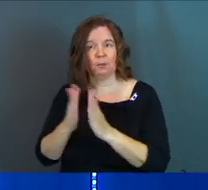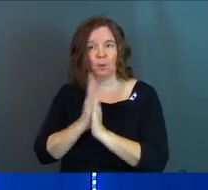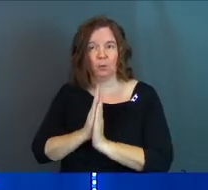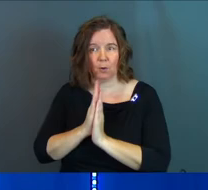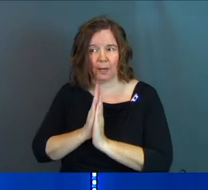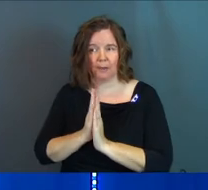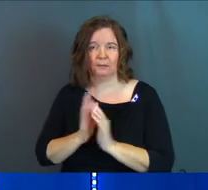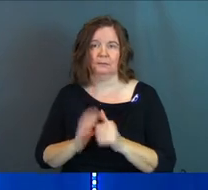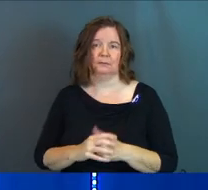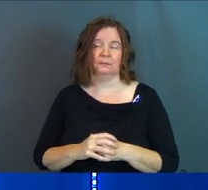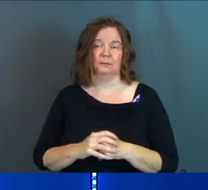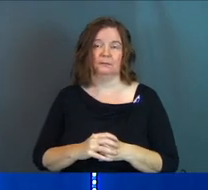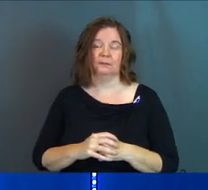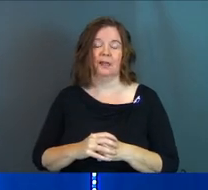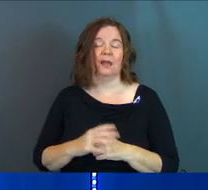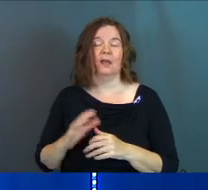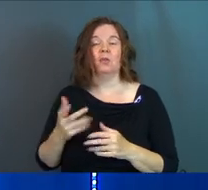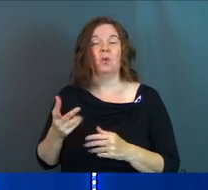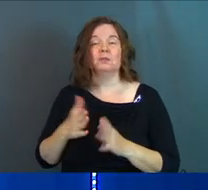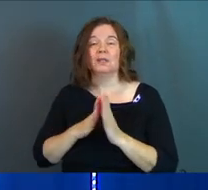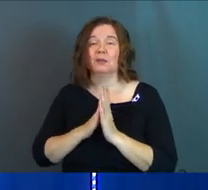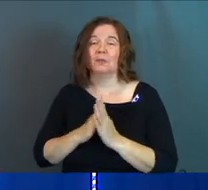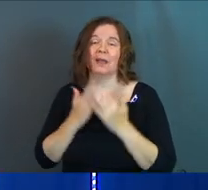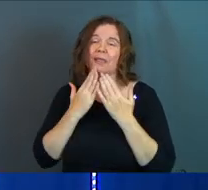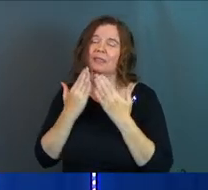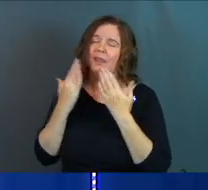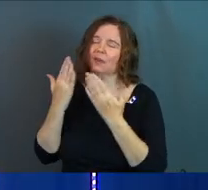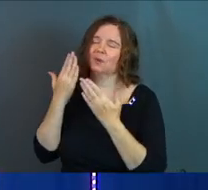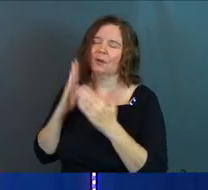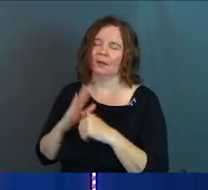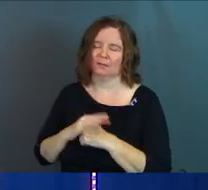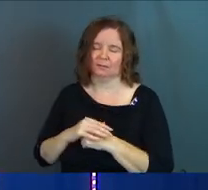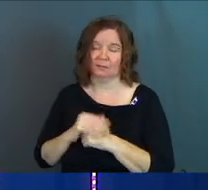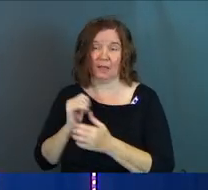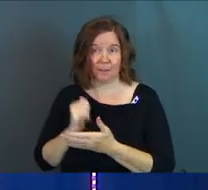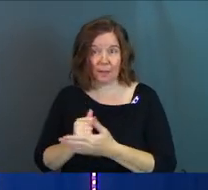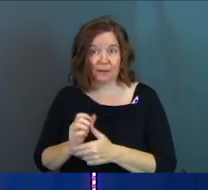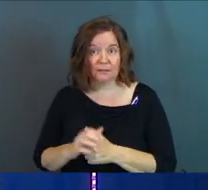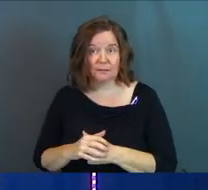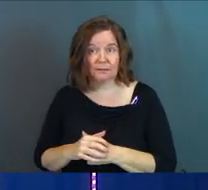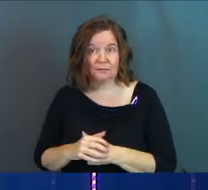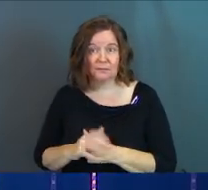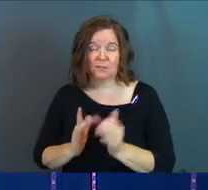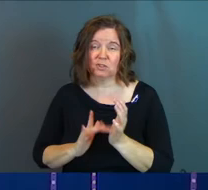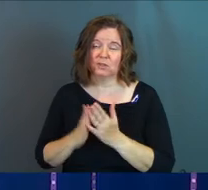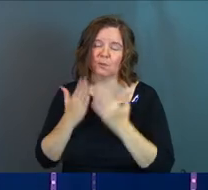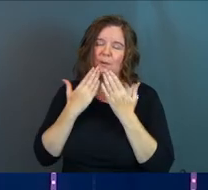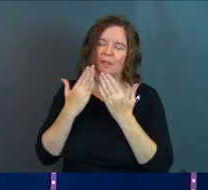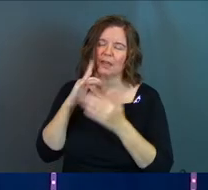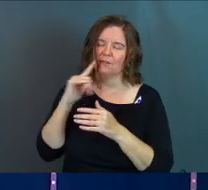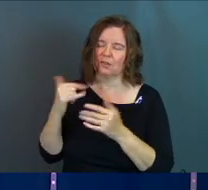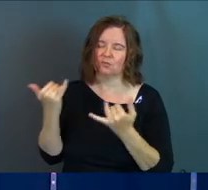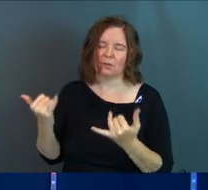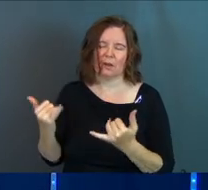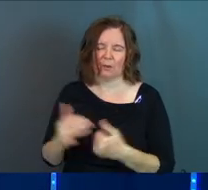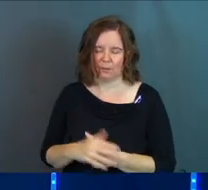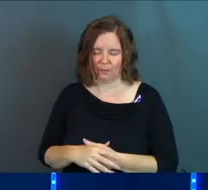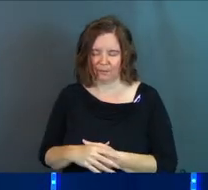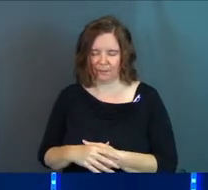pray. And just, those are the prayers. Thank you, God. Amen. Jesus, we thank you for this right